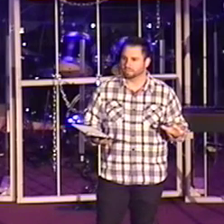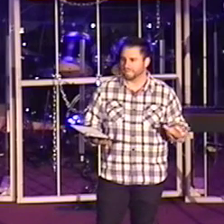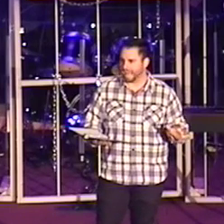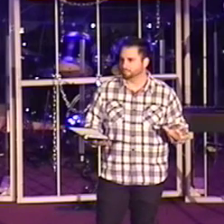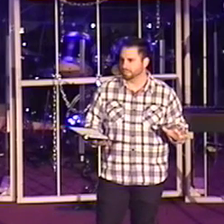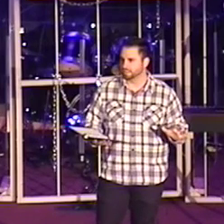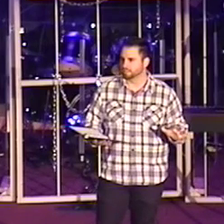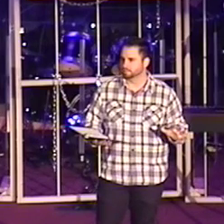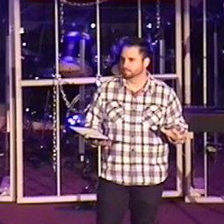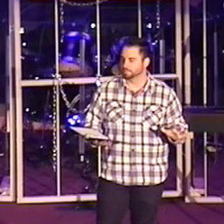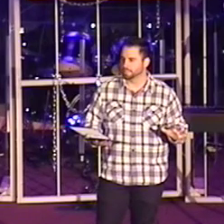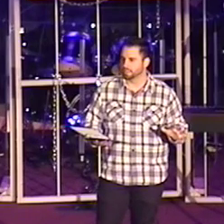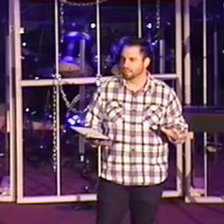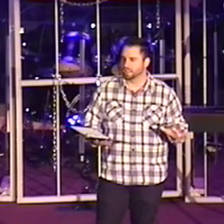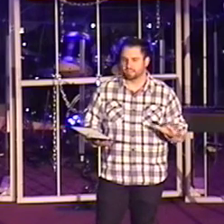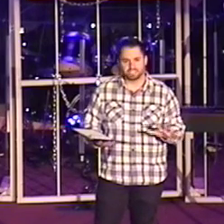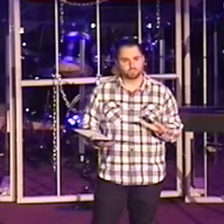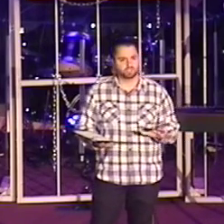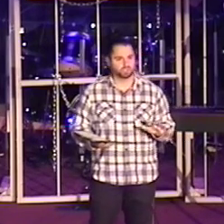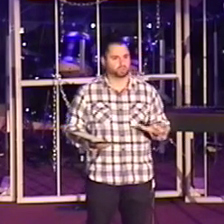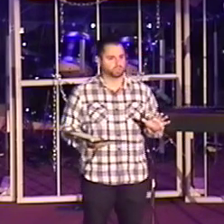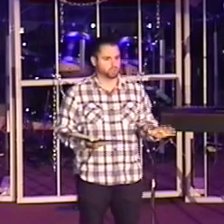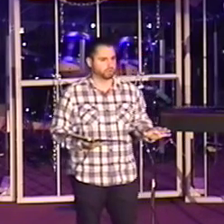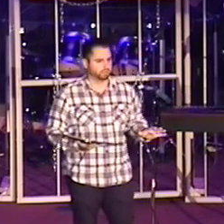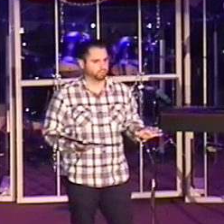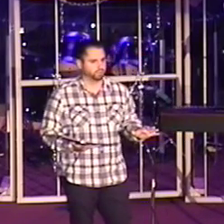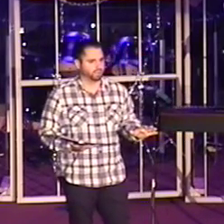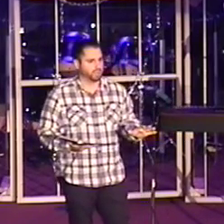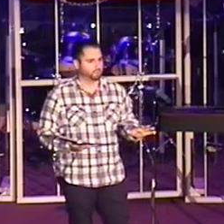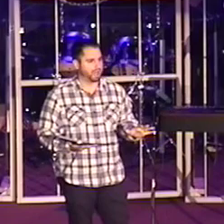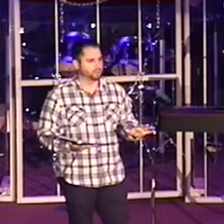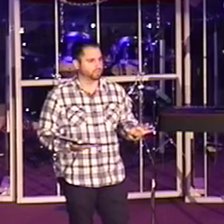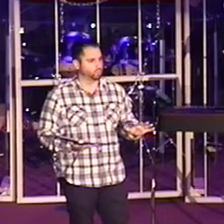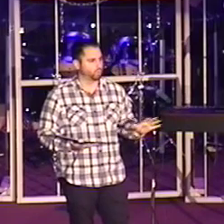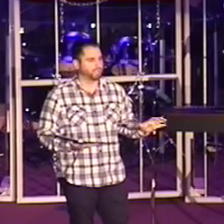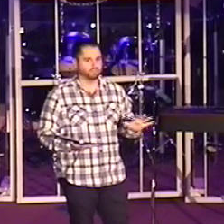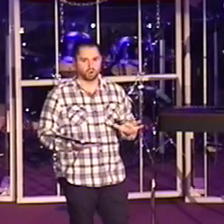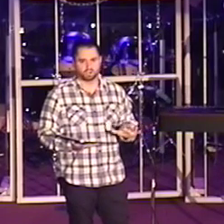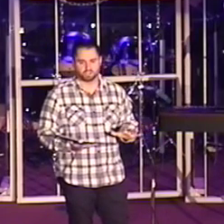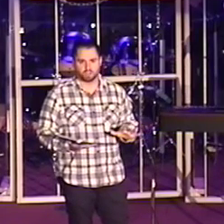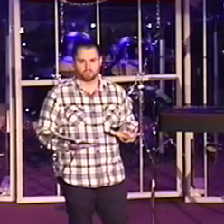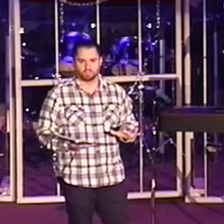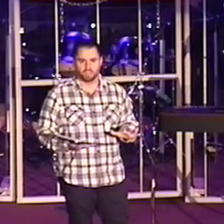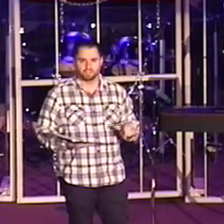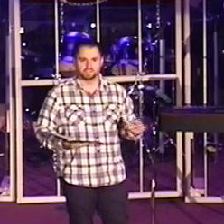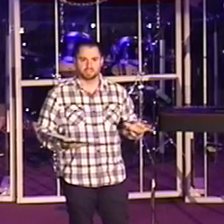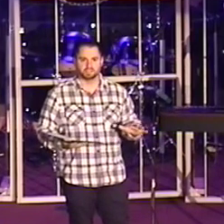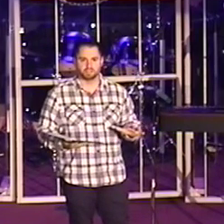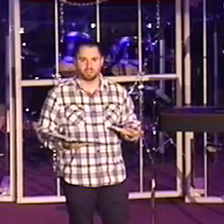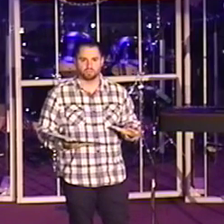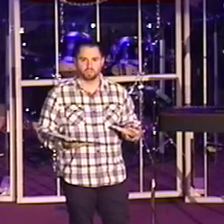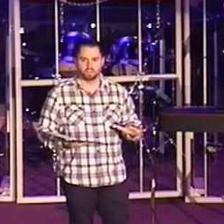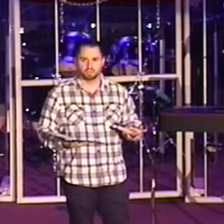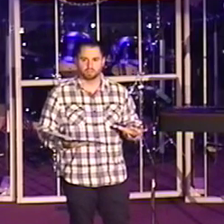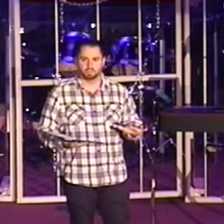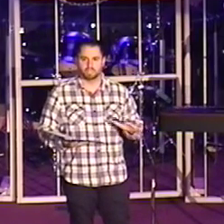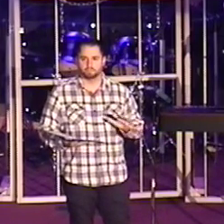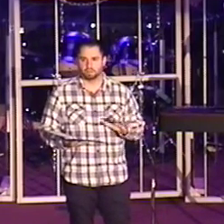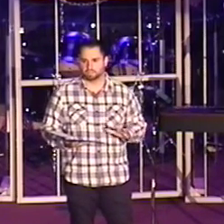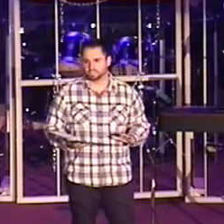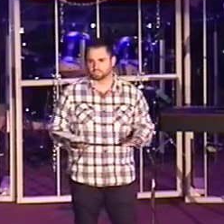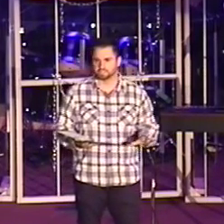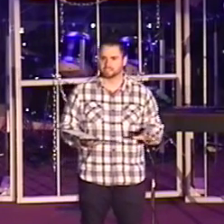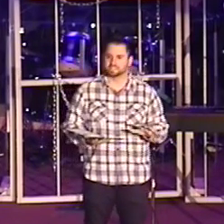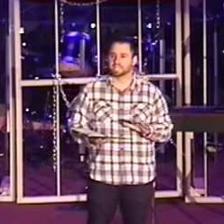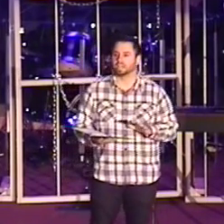And we can be happy again. And that's what's so destructive about working for ourselves in the sense of being a